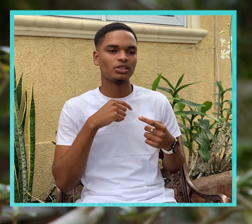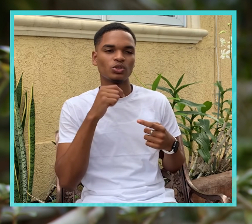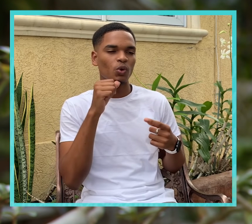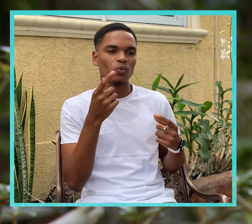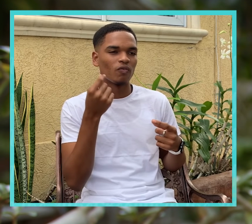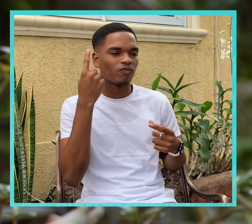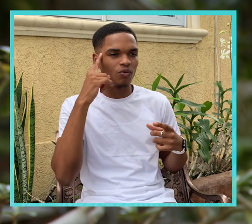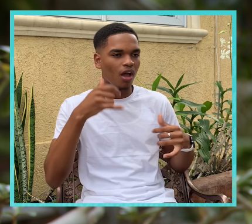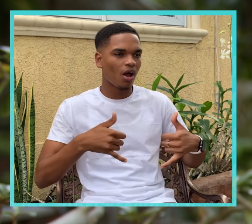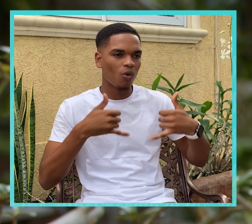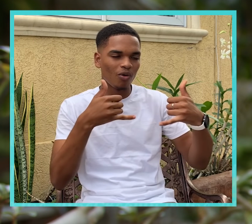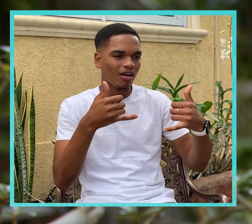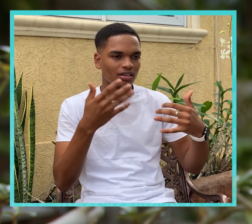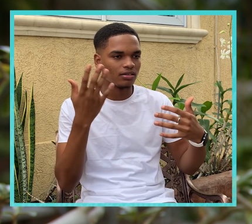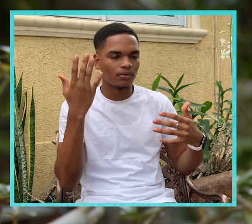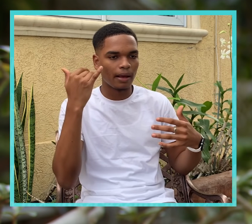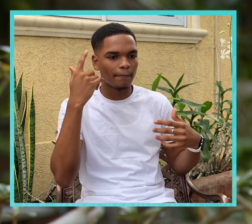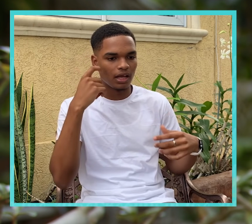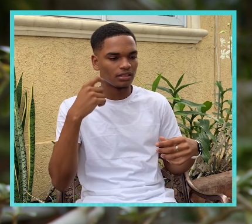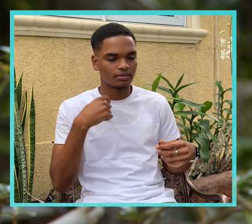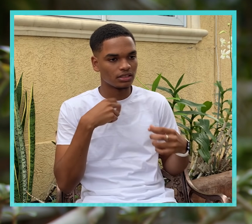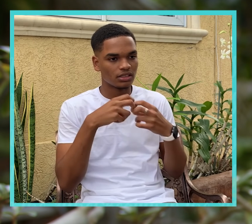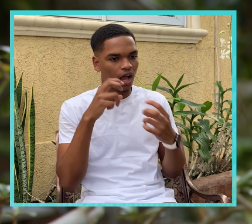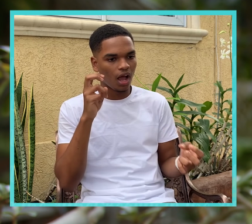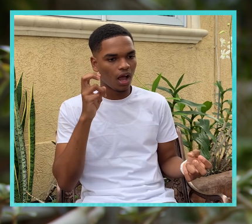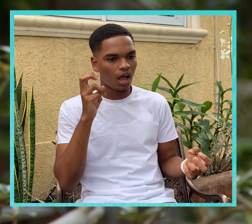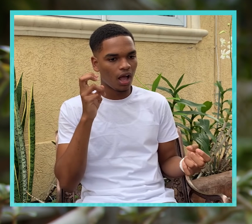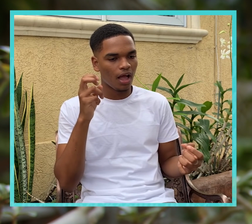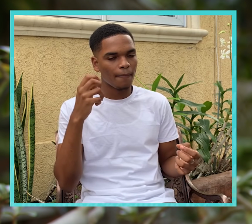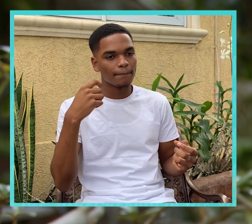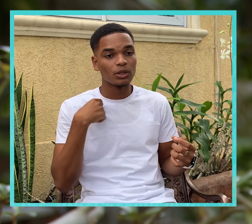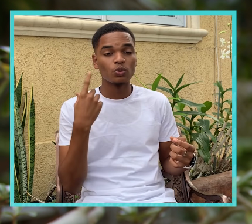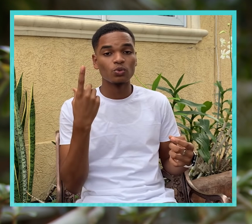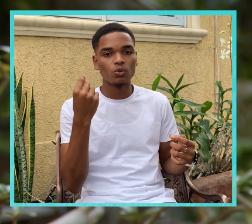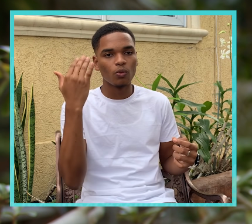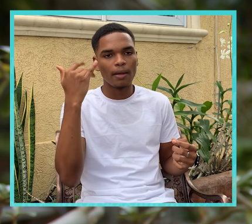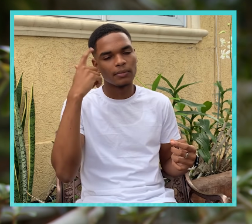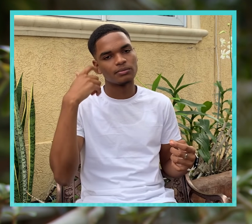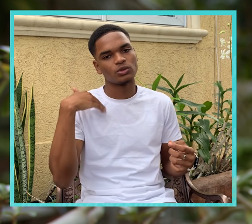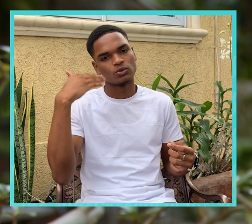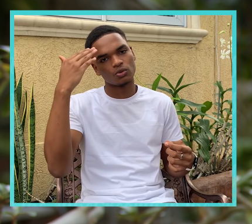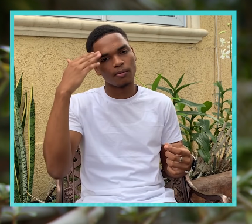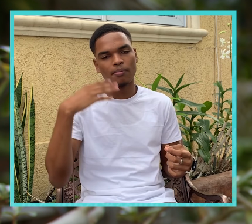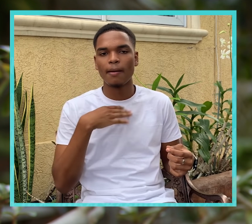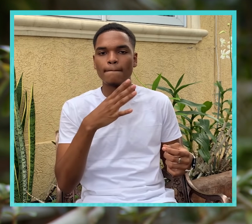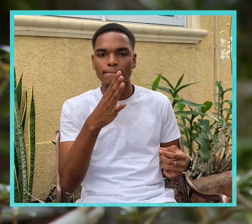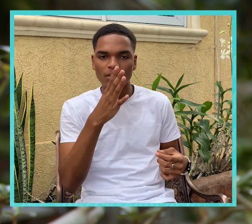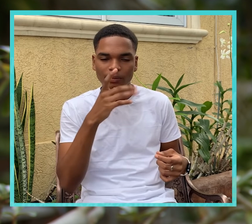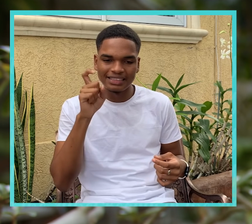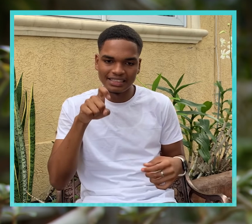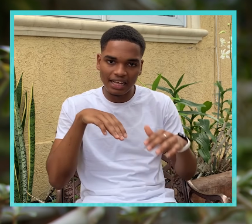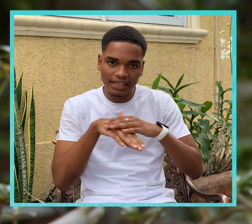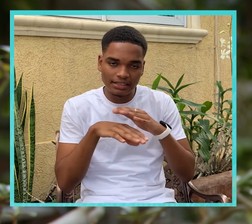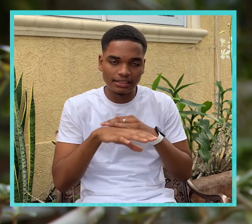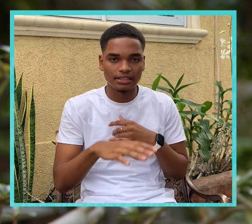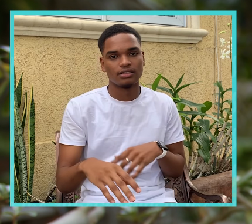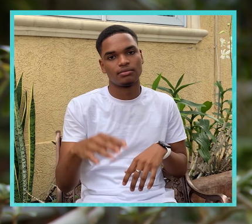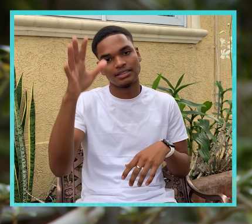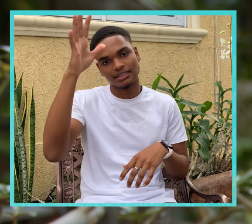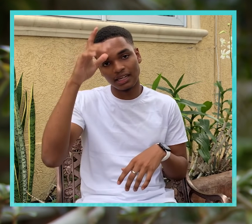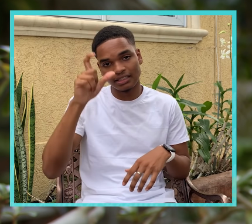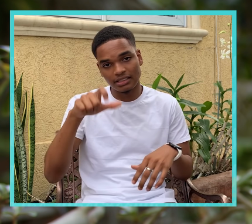the award because it shot me. Yeah. I did it because I know that my mommy needs the access. My daddy needs